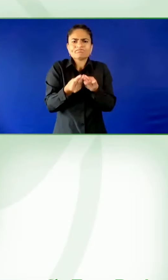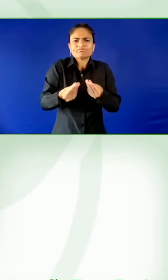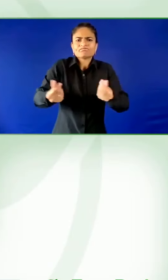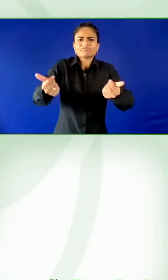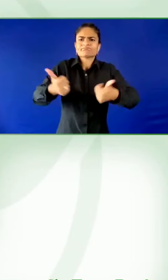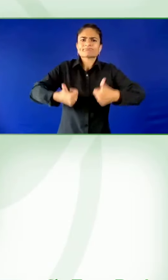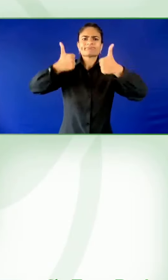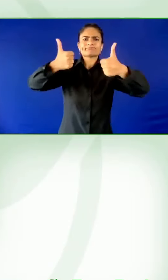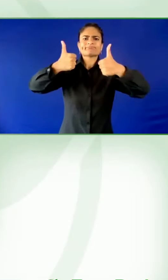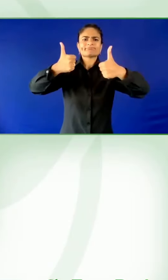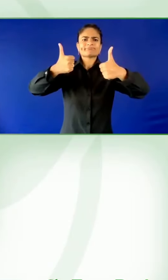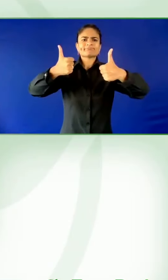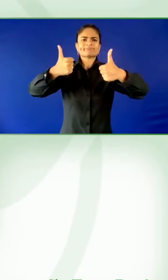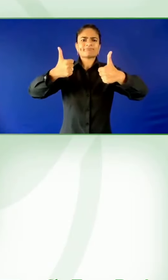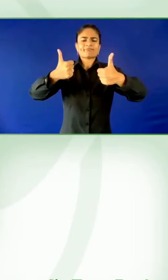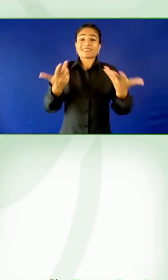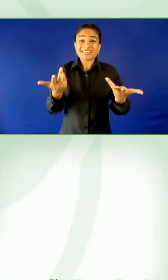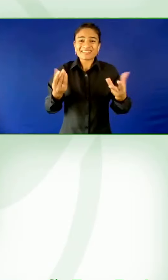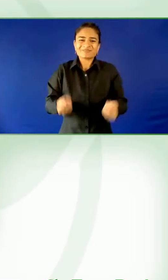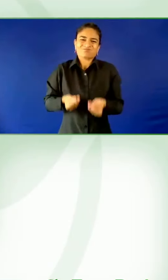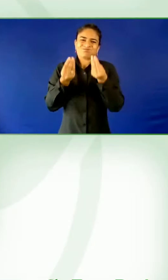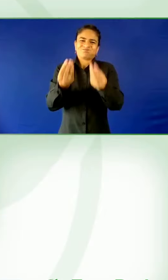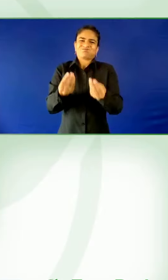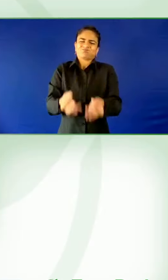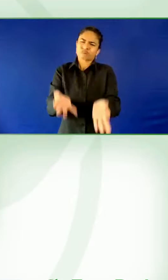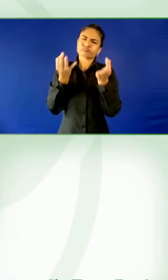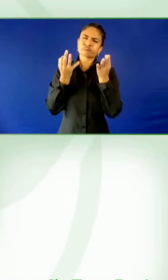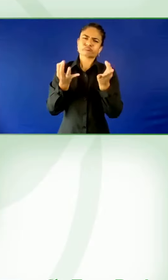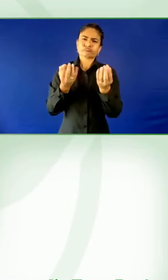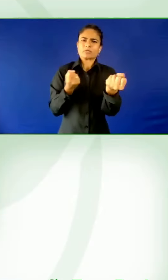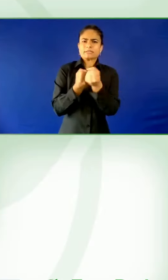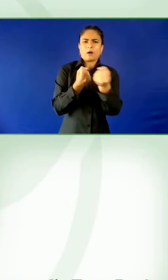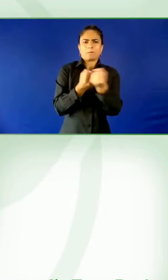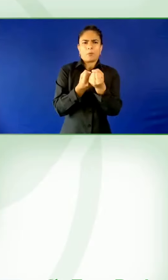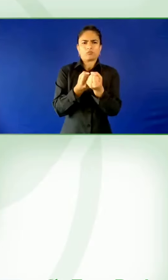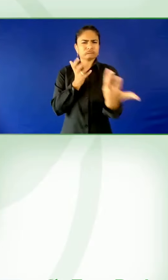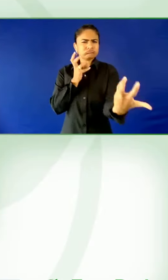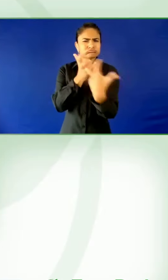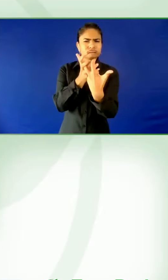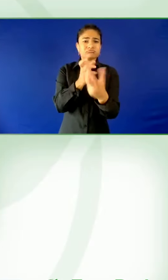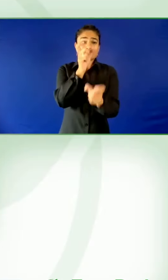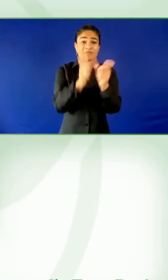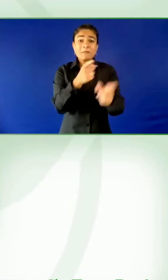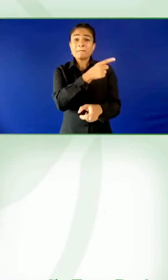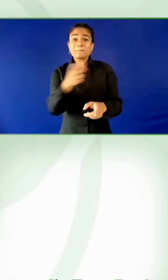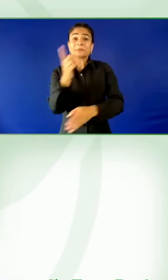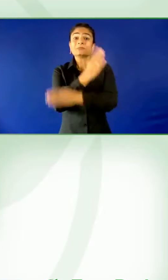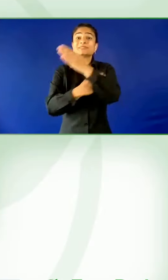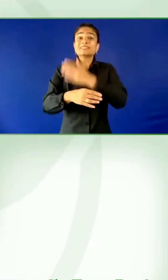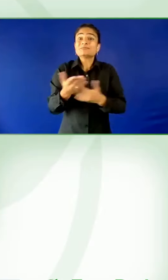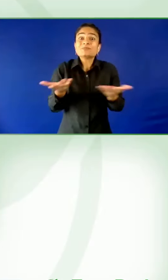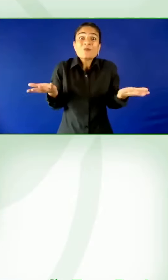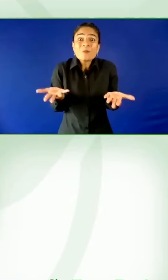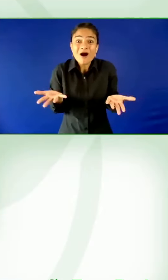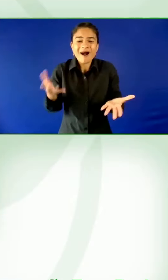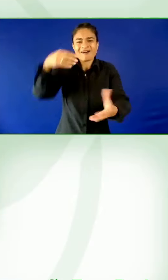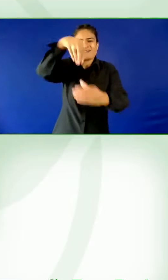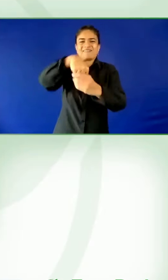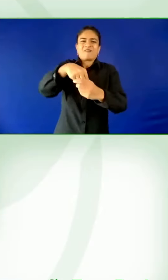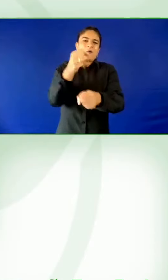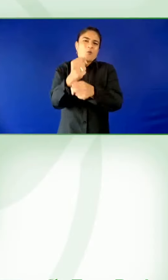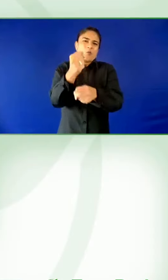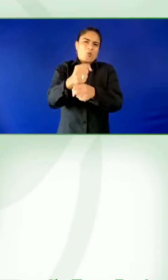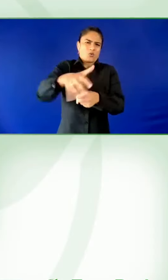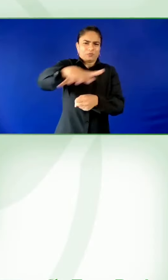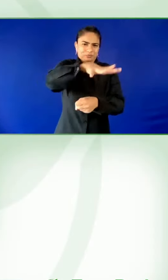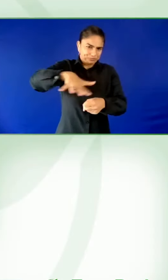of work. So in the vertical that I work, EI Labs, from the name you